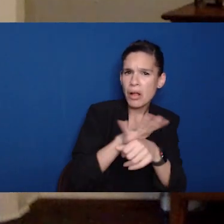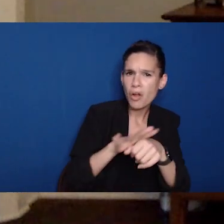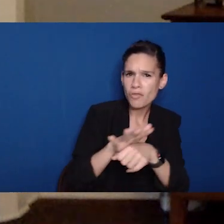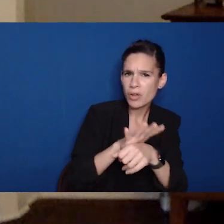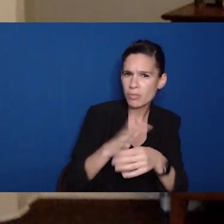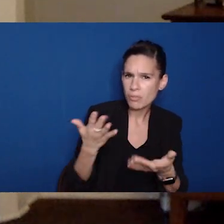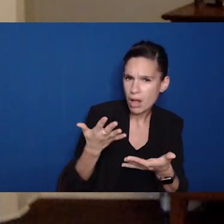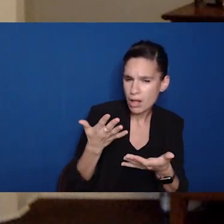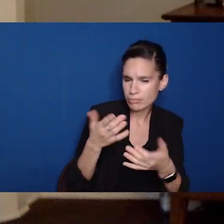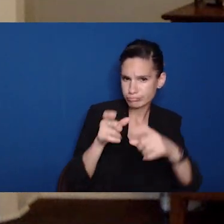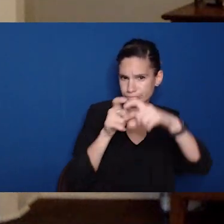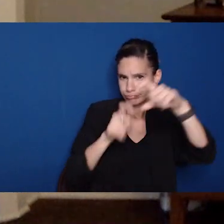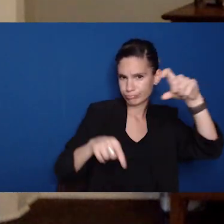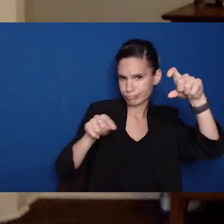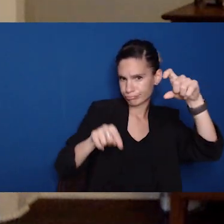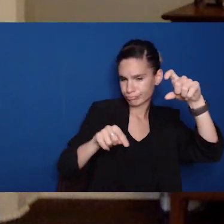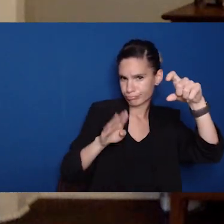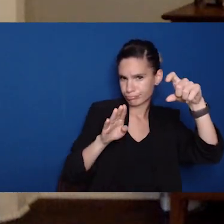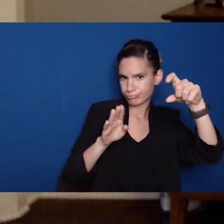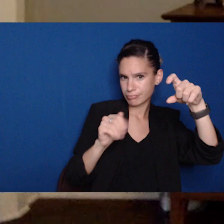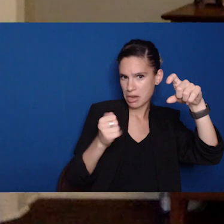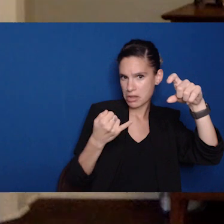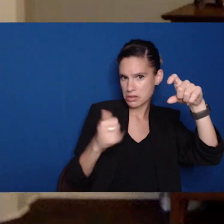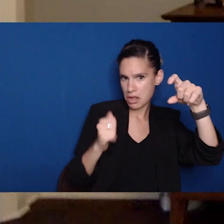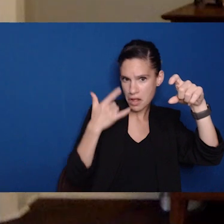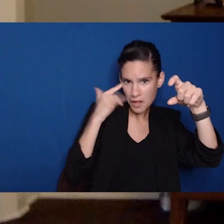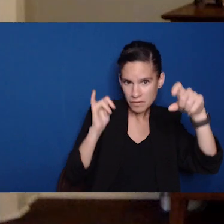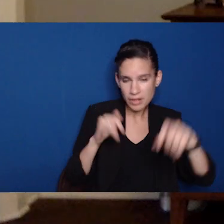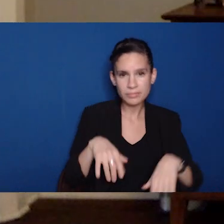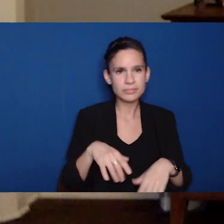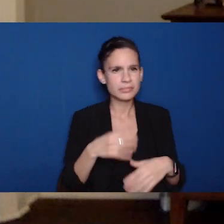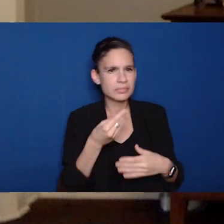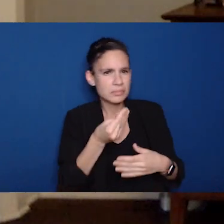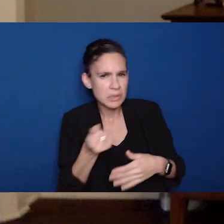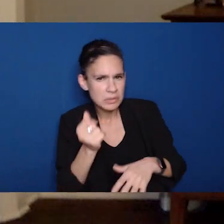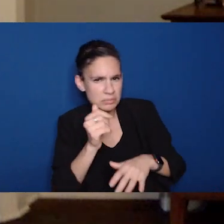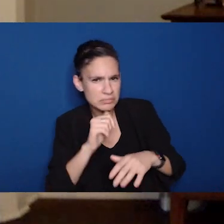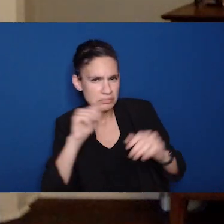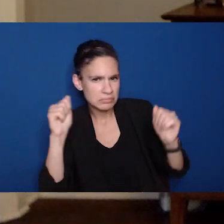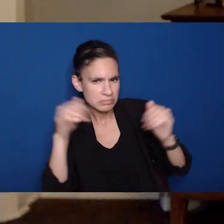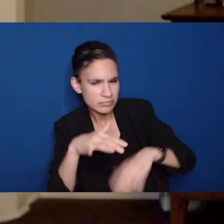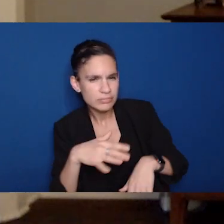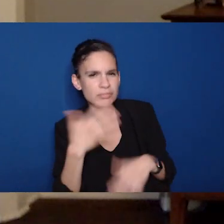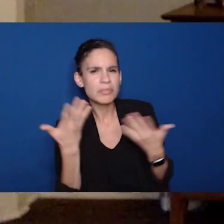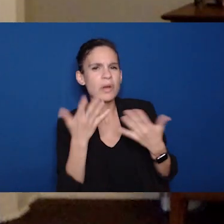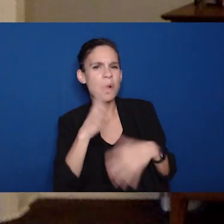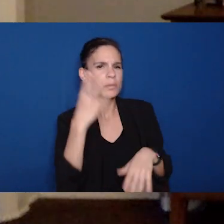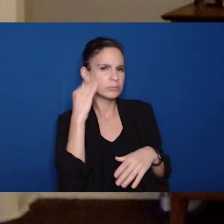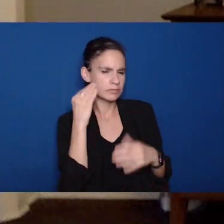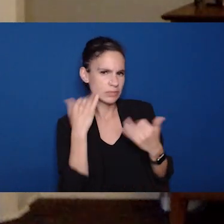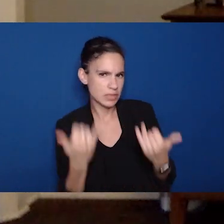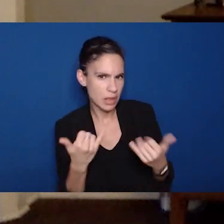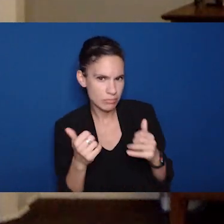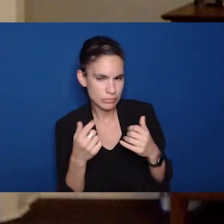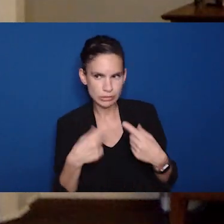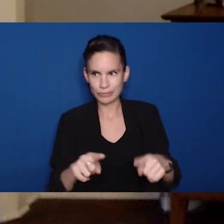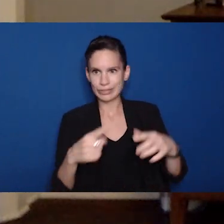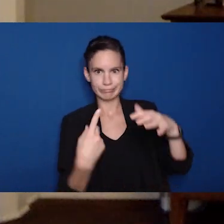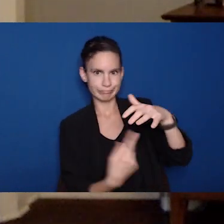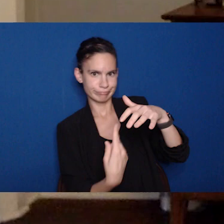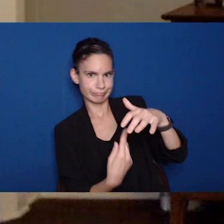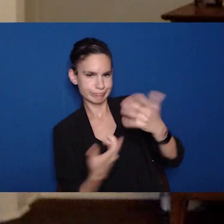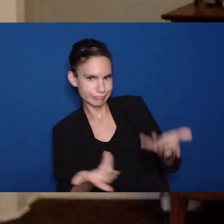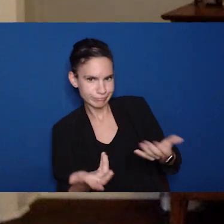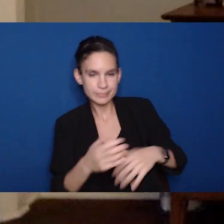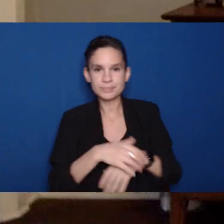You're in a part of the country not a lot of people have ever been to. And so what is your personal experience right now